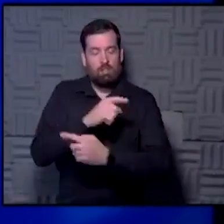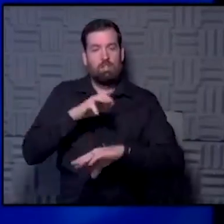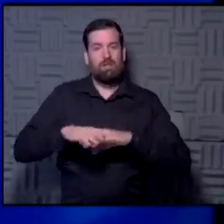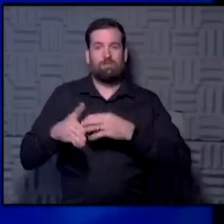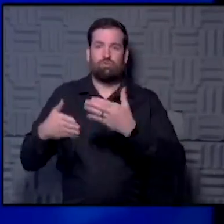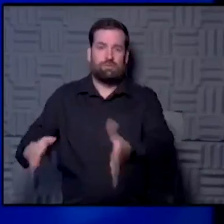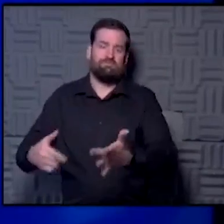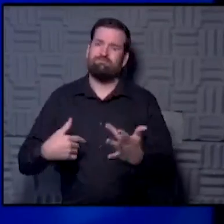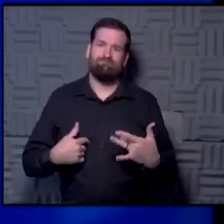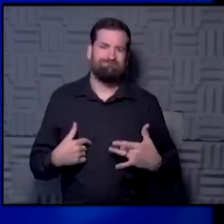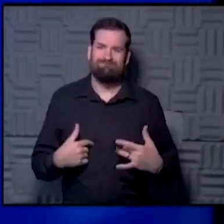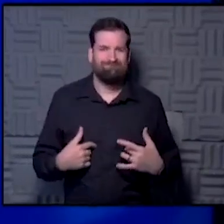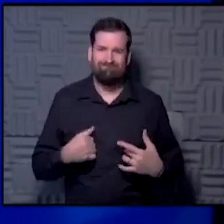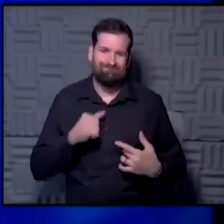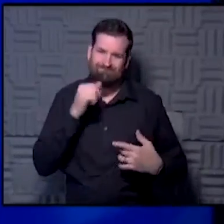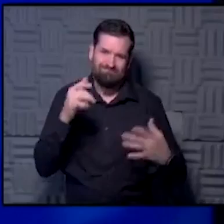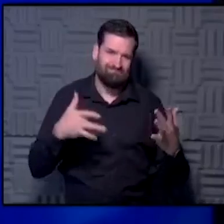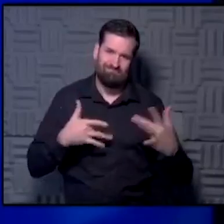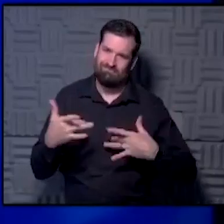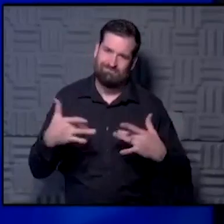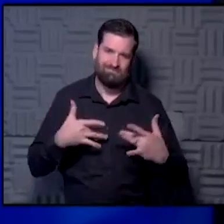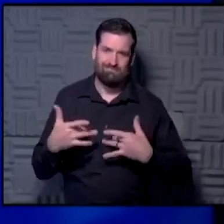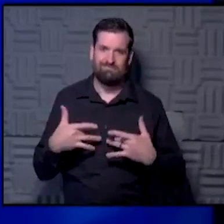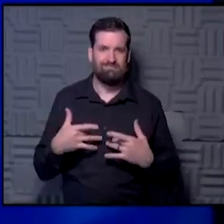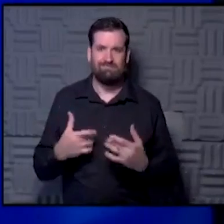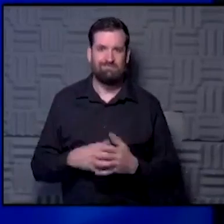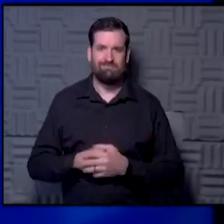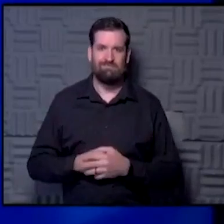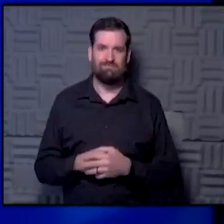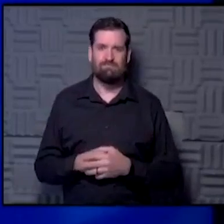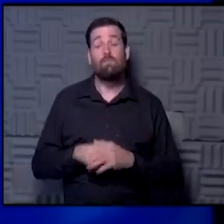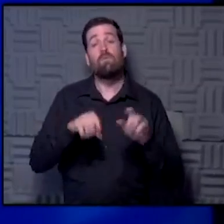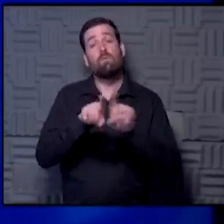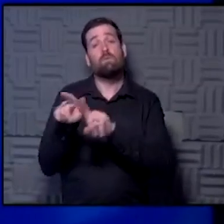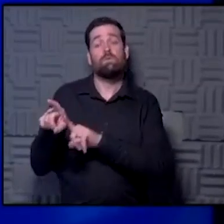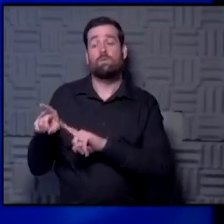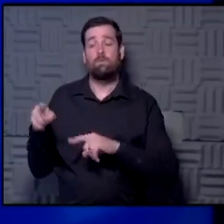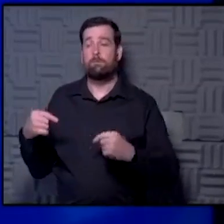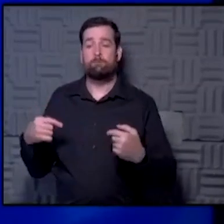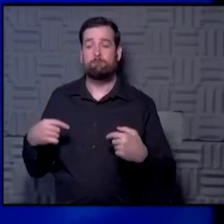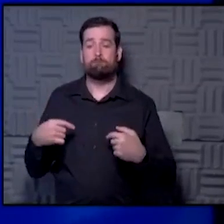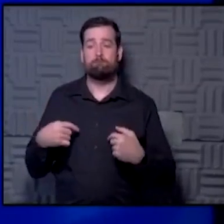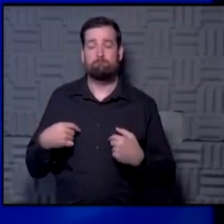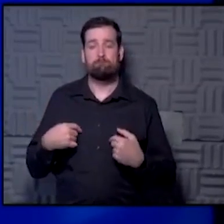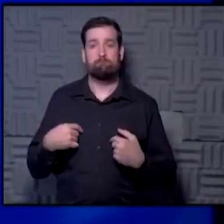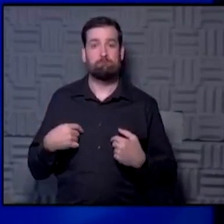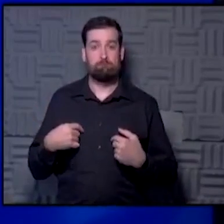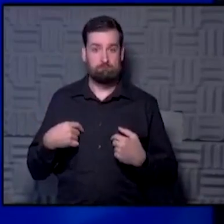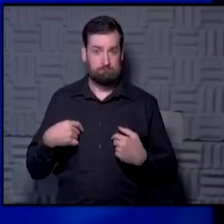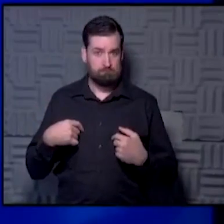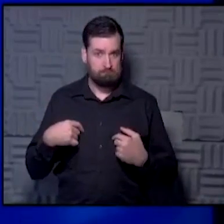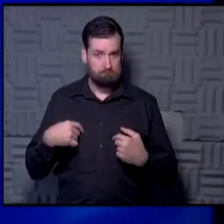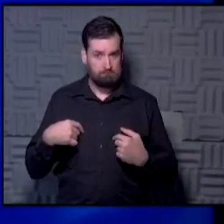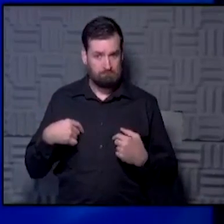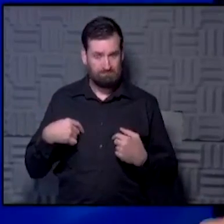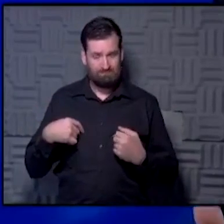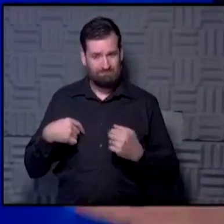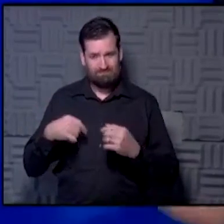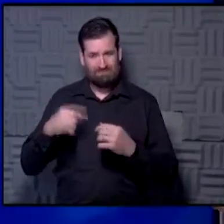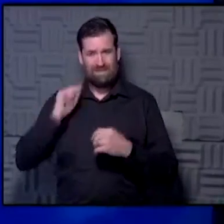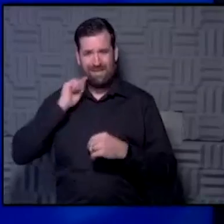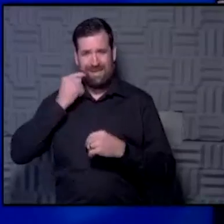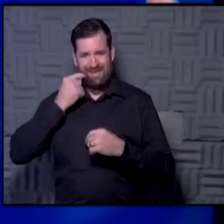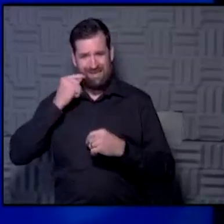too concerned about that. Yeah. And I'm not that concerned about the idea that, if you want to try and put the candy into something